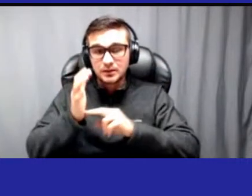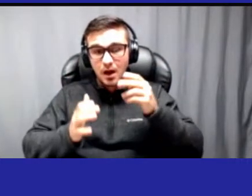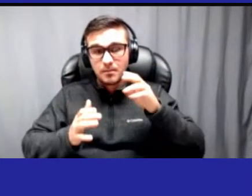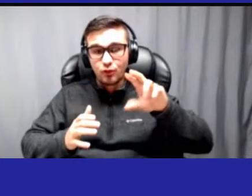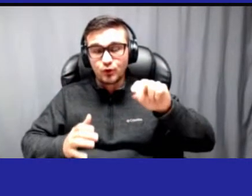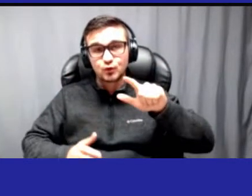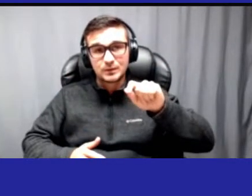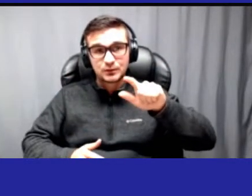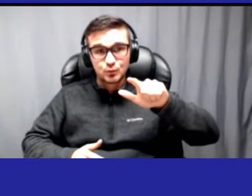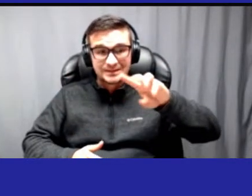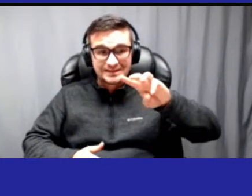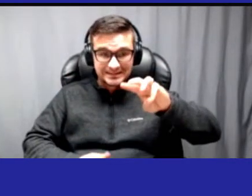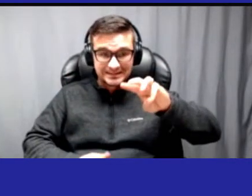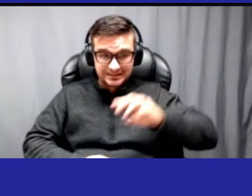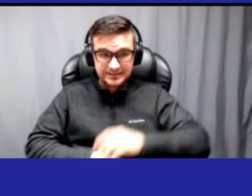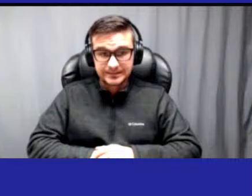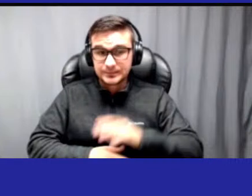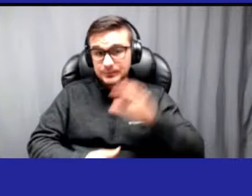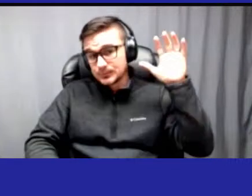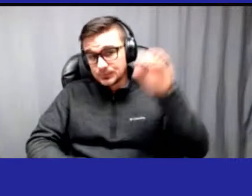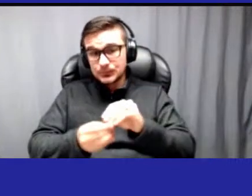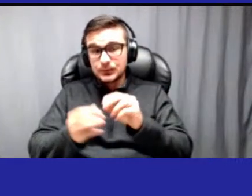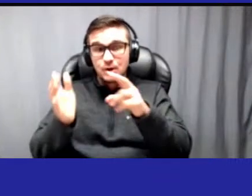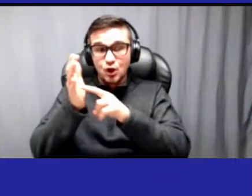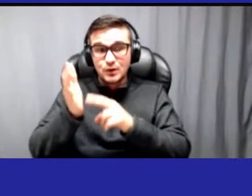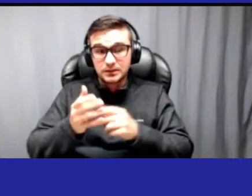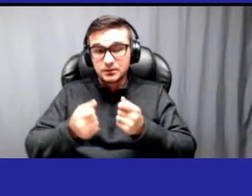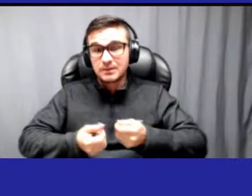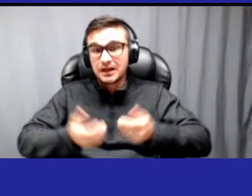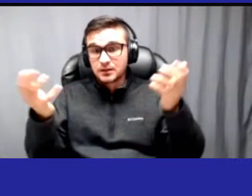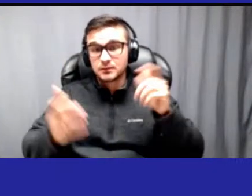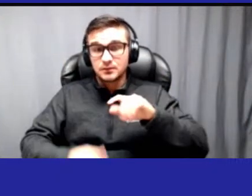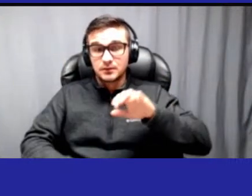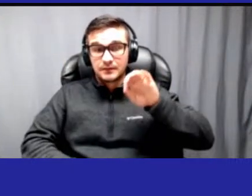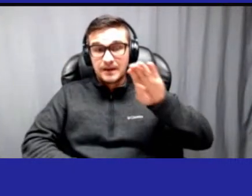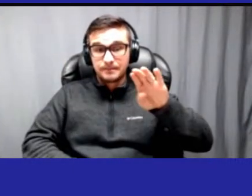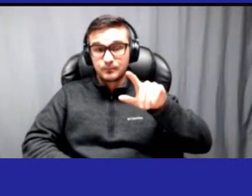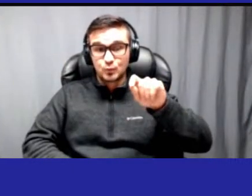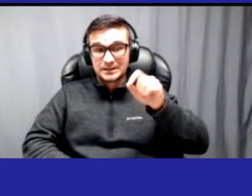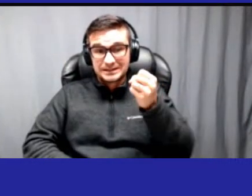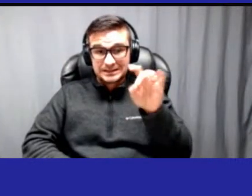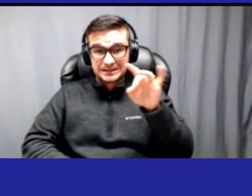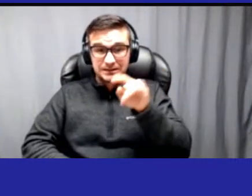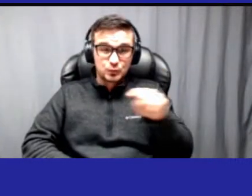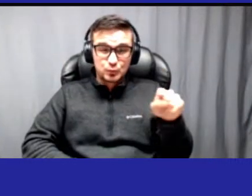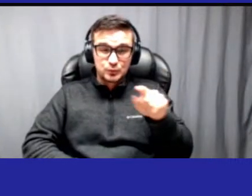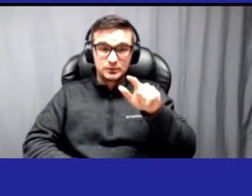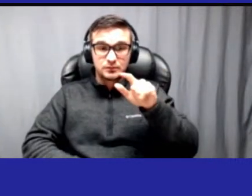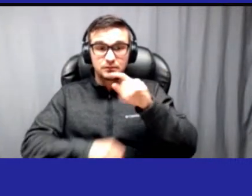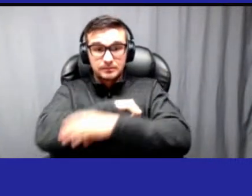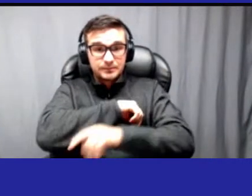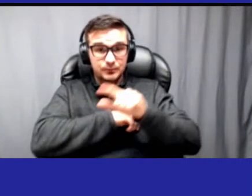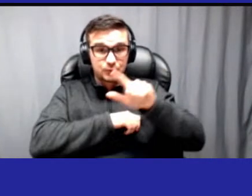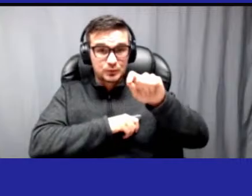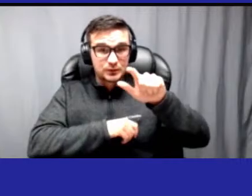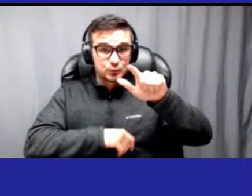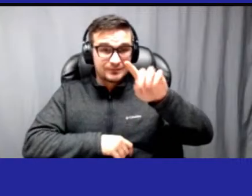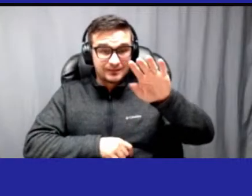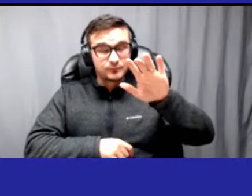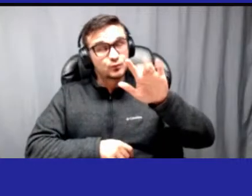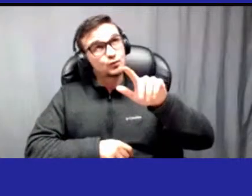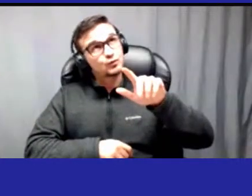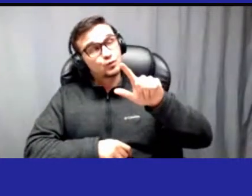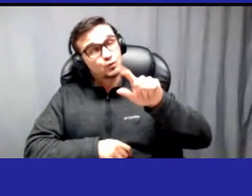from February 2018, from inception, to September 2025 is $4.3 million.